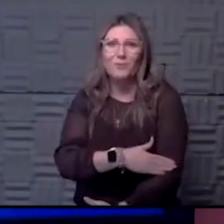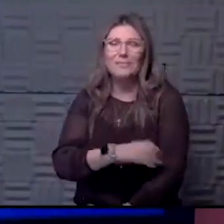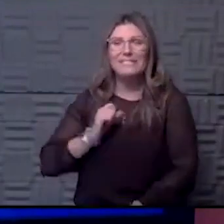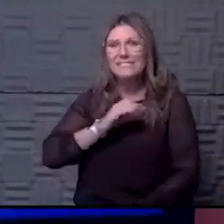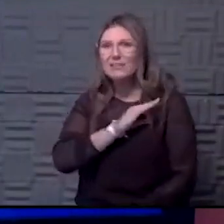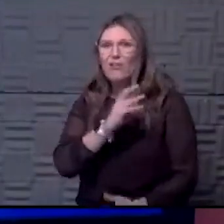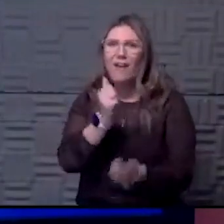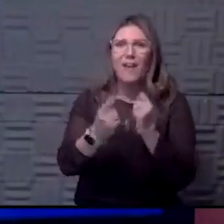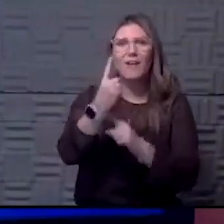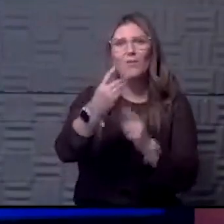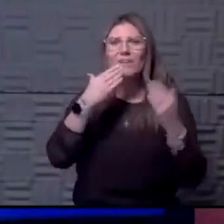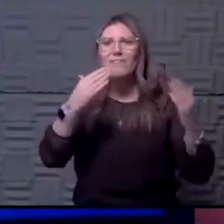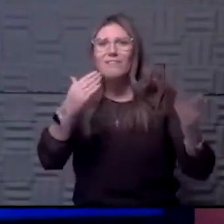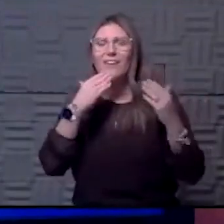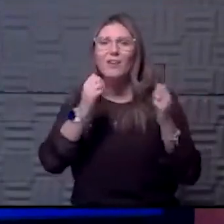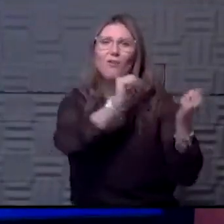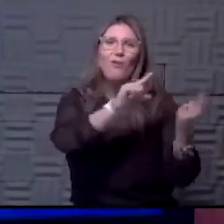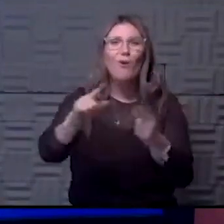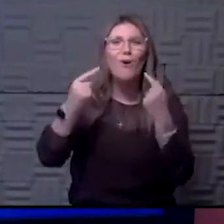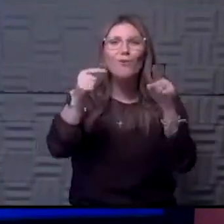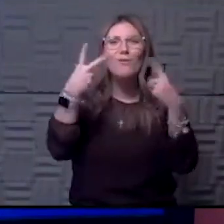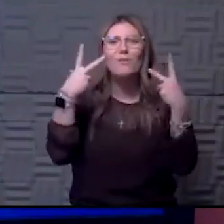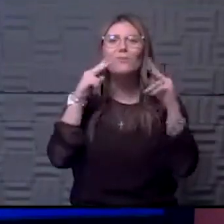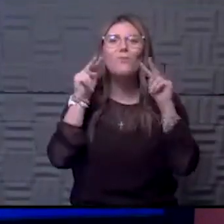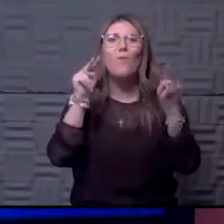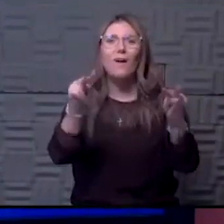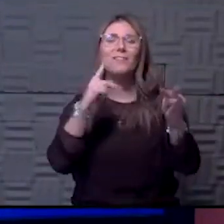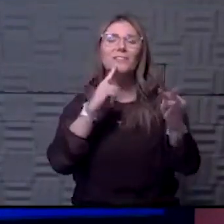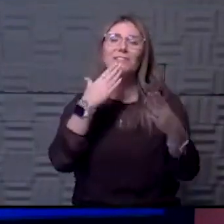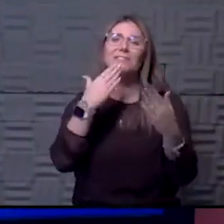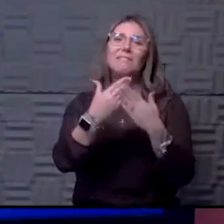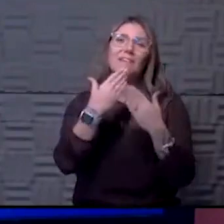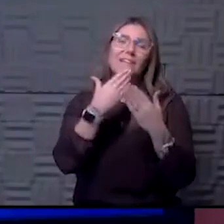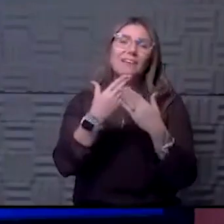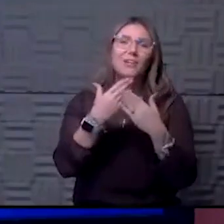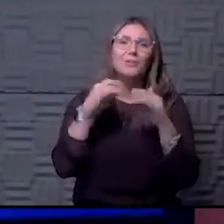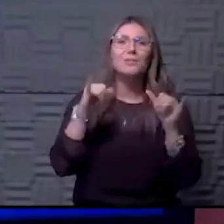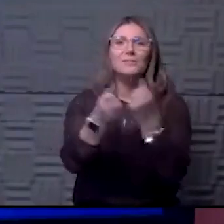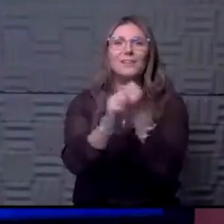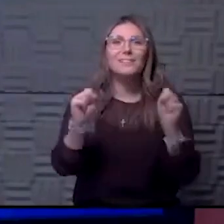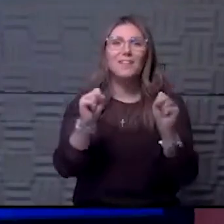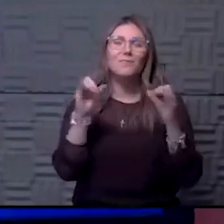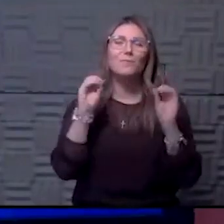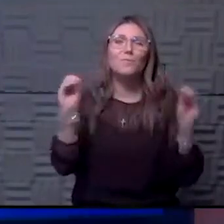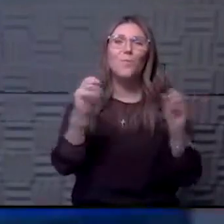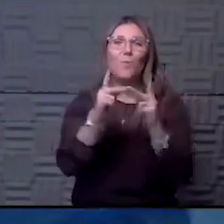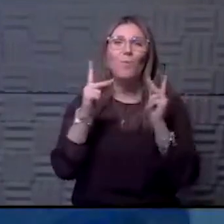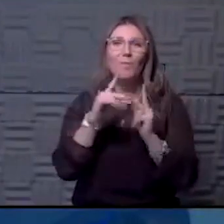JKR, thank you. Hawk, thank you. To all of you out there, thank you. Stay safe. There's still no place like home.